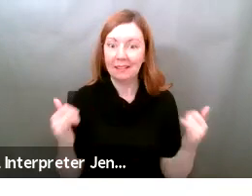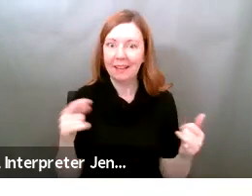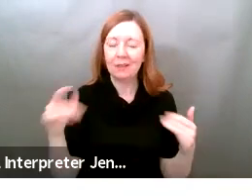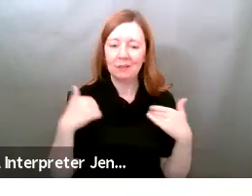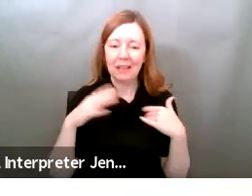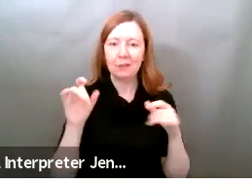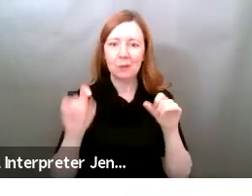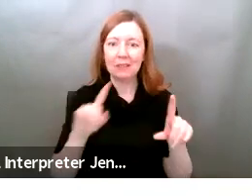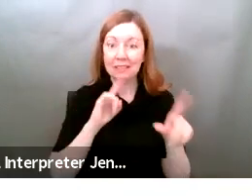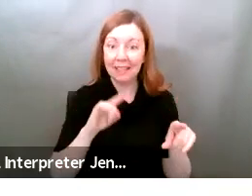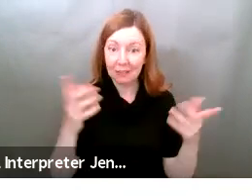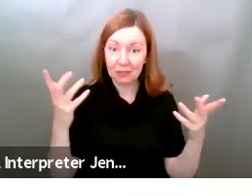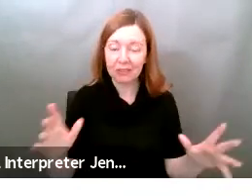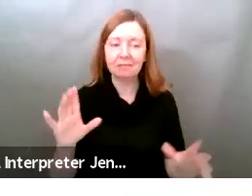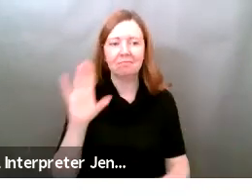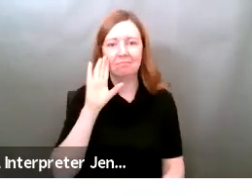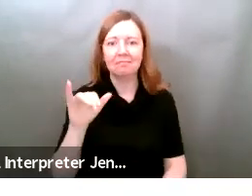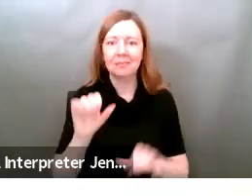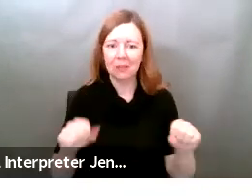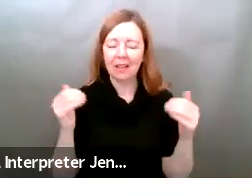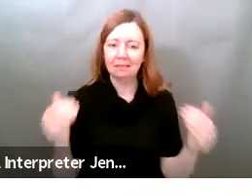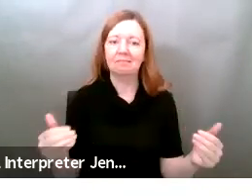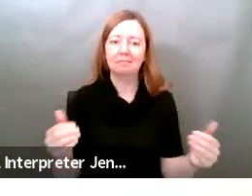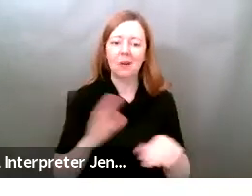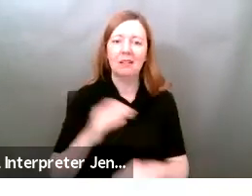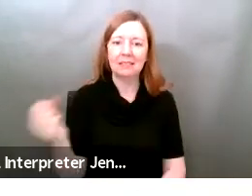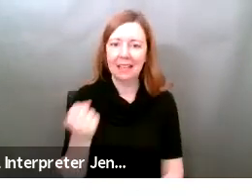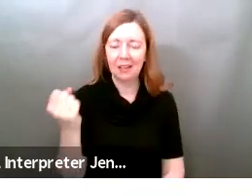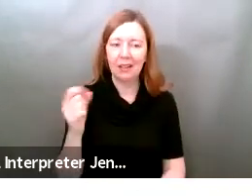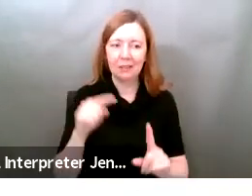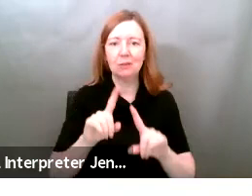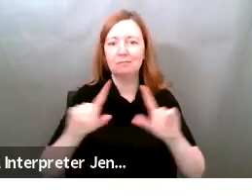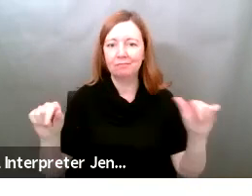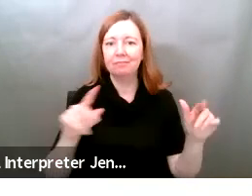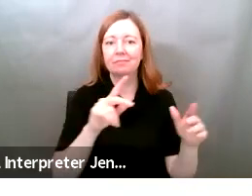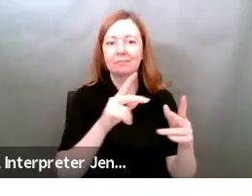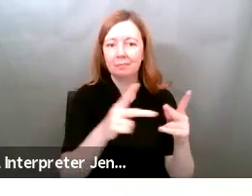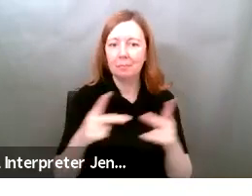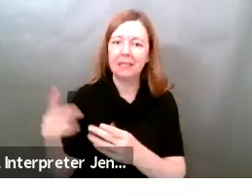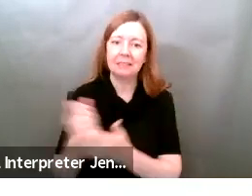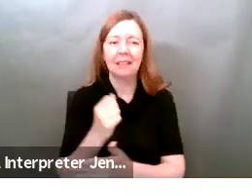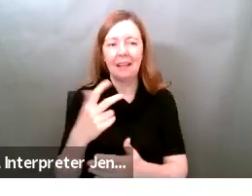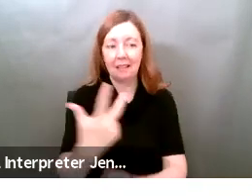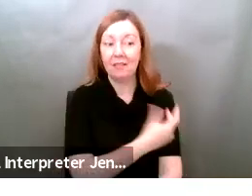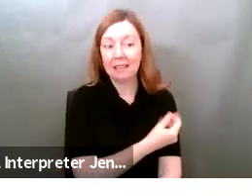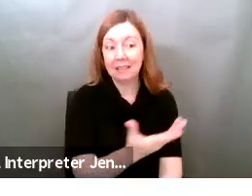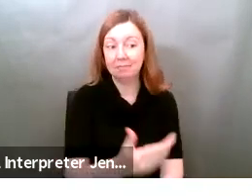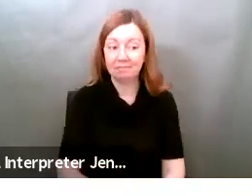your questions answered, you know that you can go on Saturday to these places and get the vaccine.